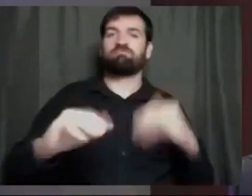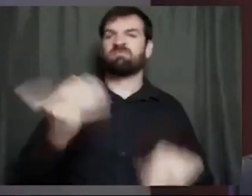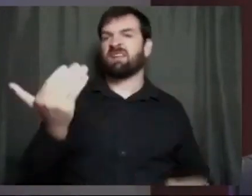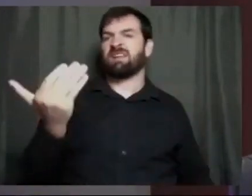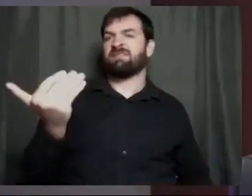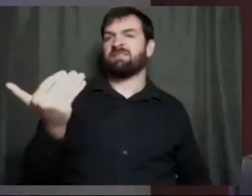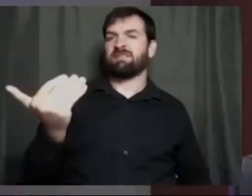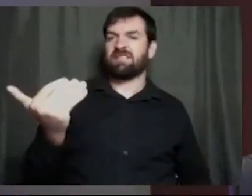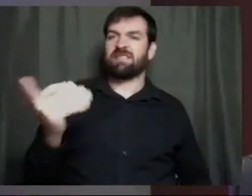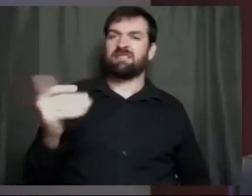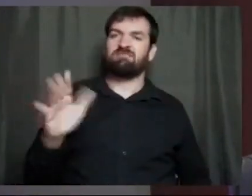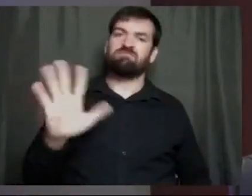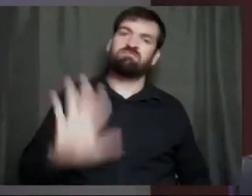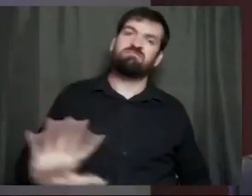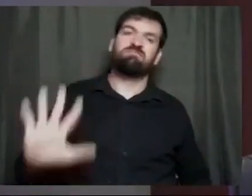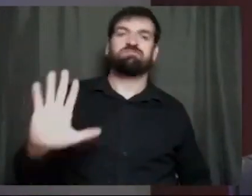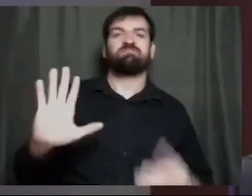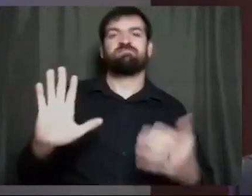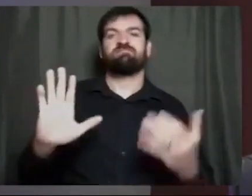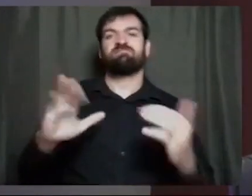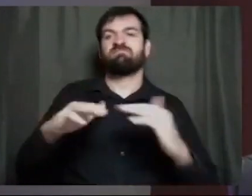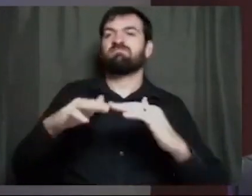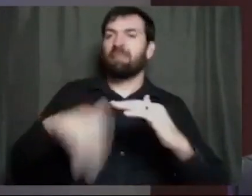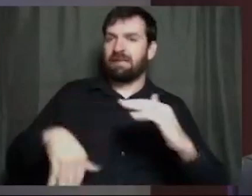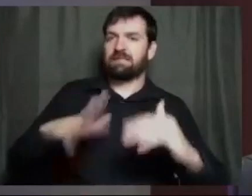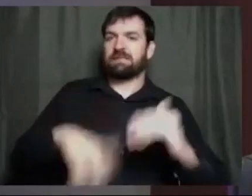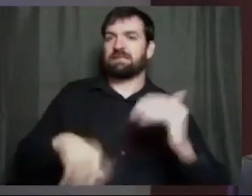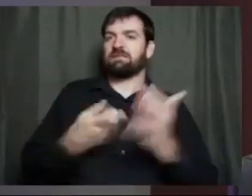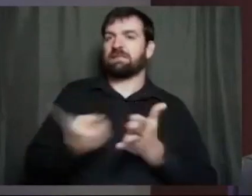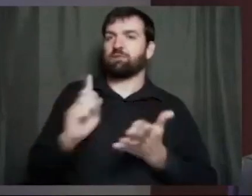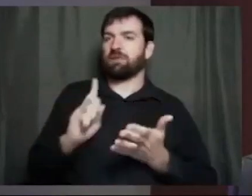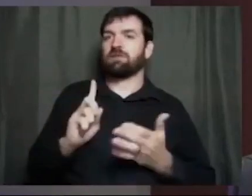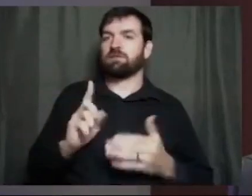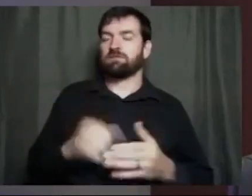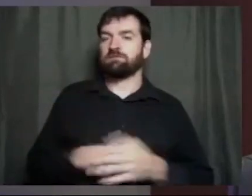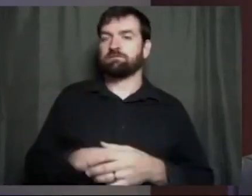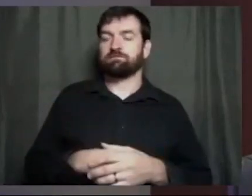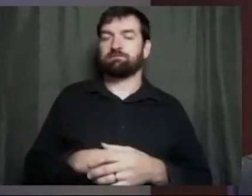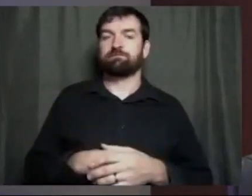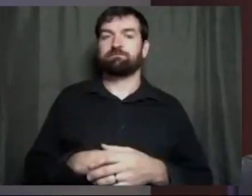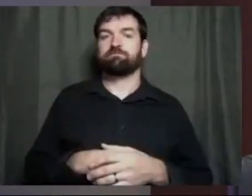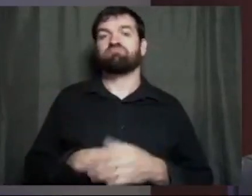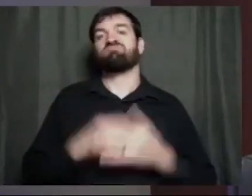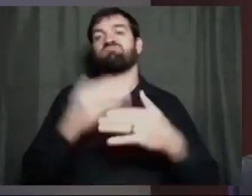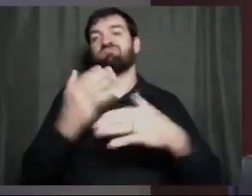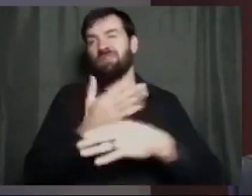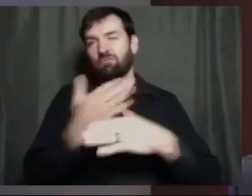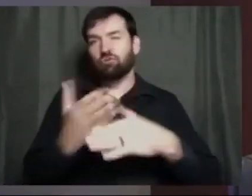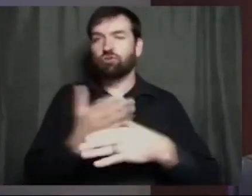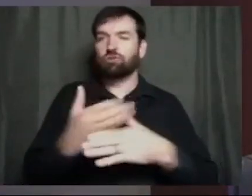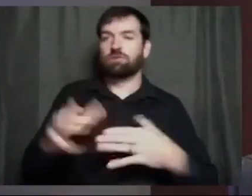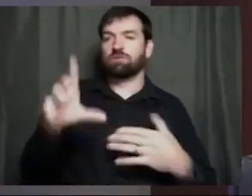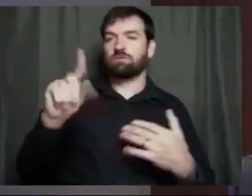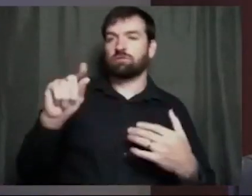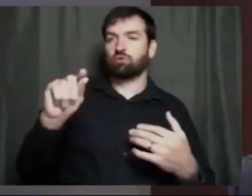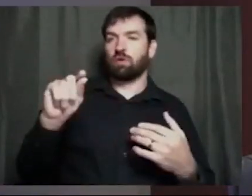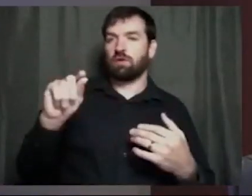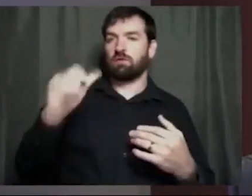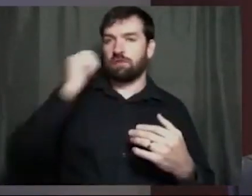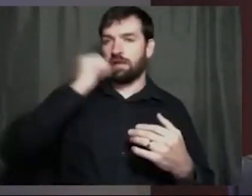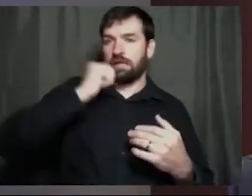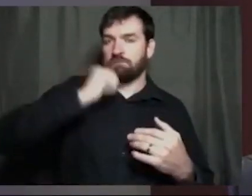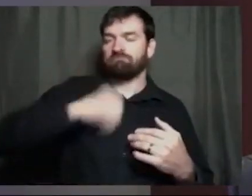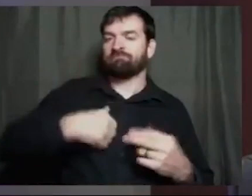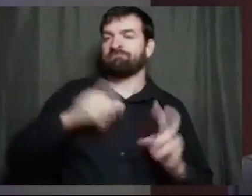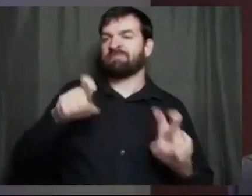patients lower than what we had last week that were in the hospital, which averaged around 20 a day. We'll just have to see. I know there's some school